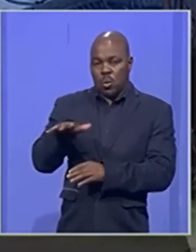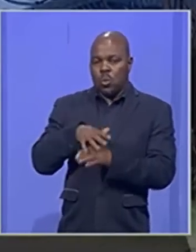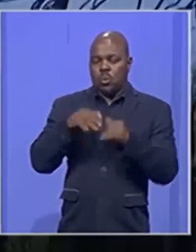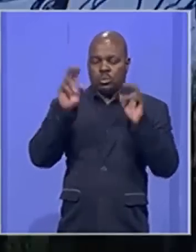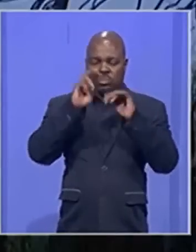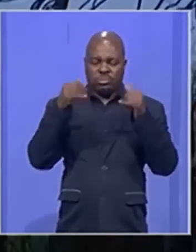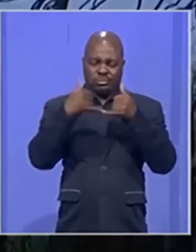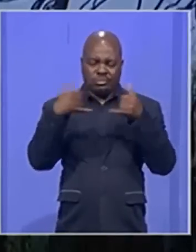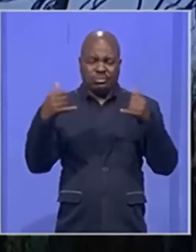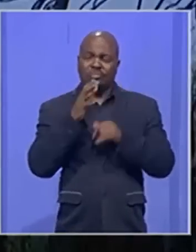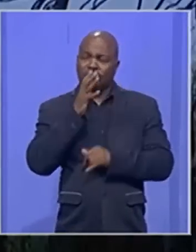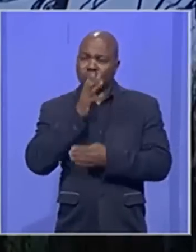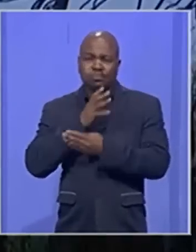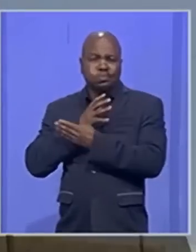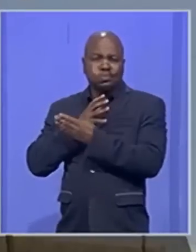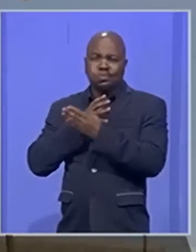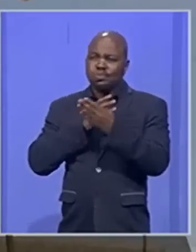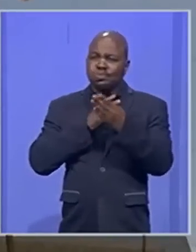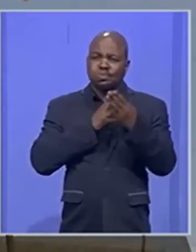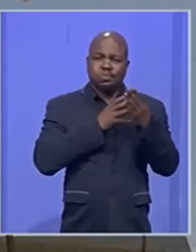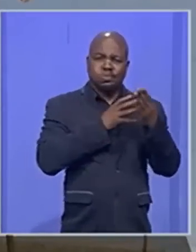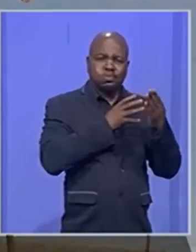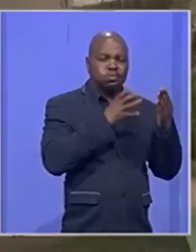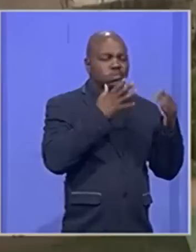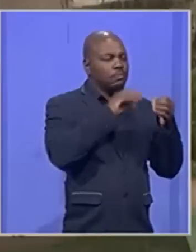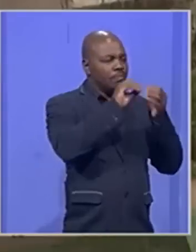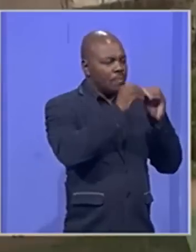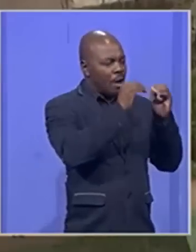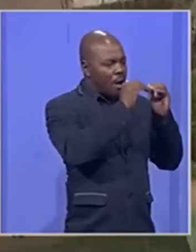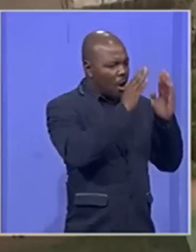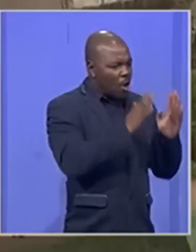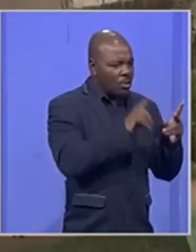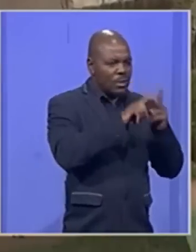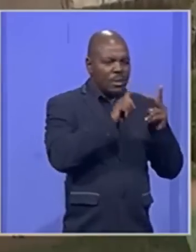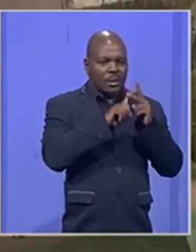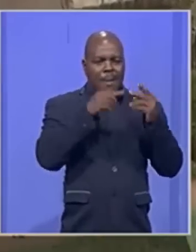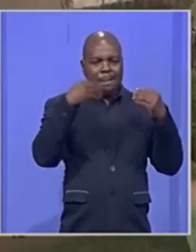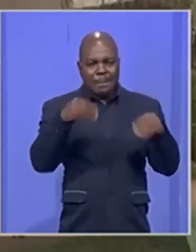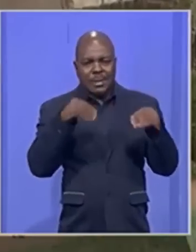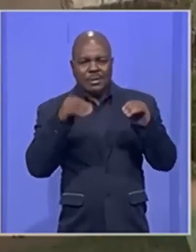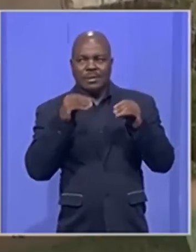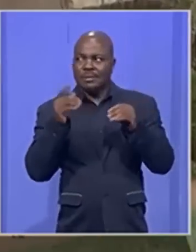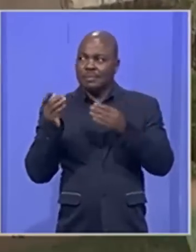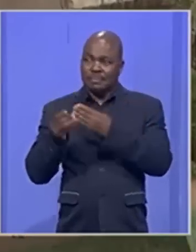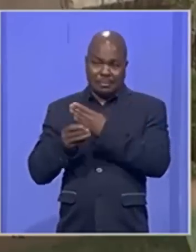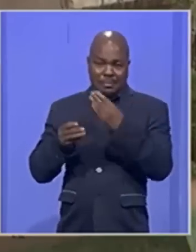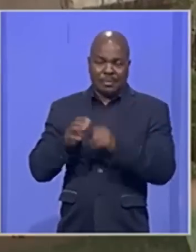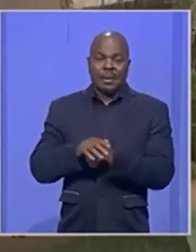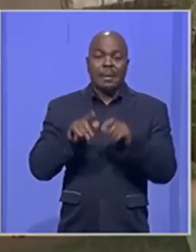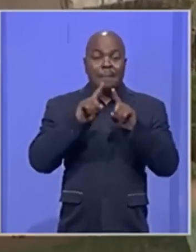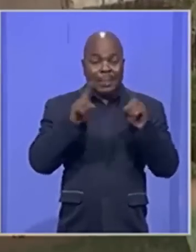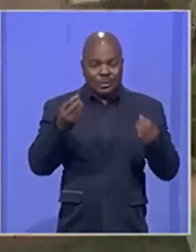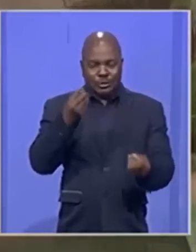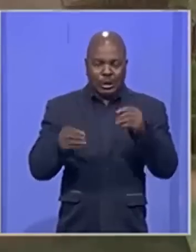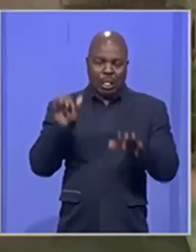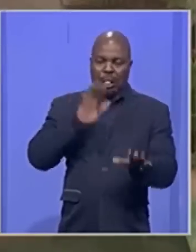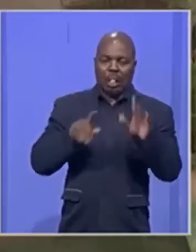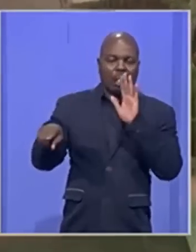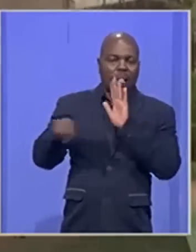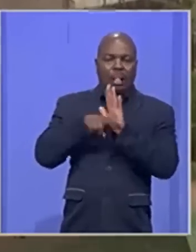tsamaisang motlakase go ya kwa matlong le kwa mafelong a kgwebo a leng gone. Fela bana ke bone ba amegang